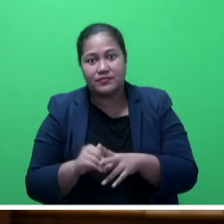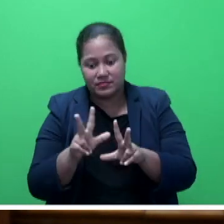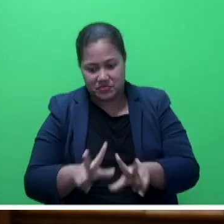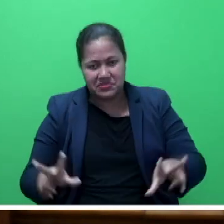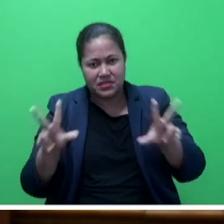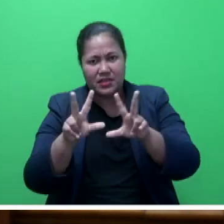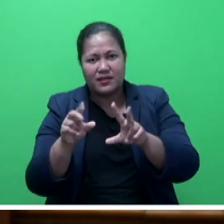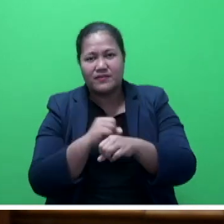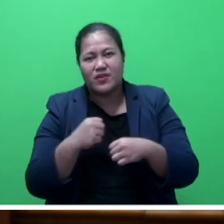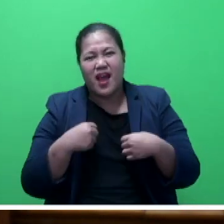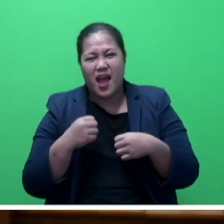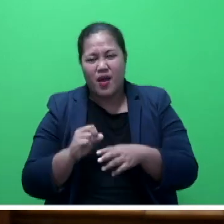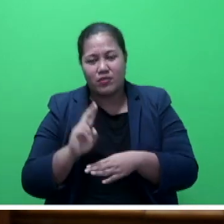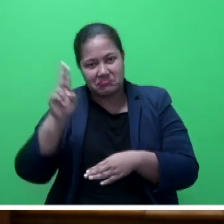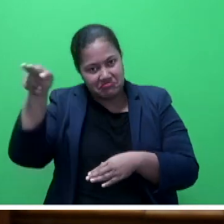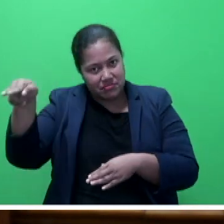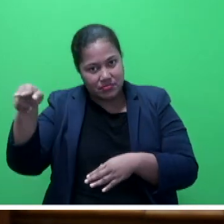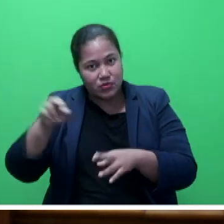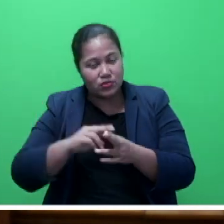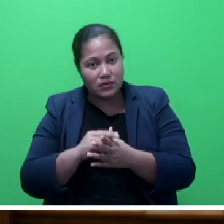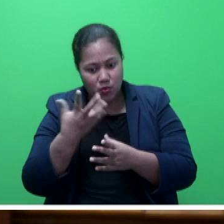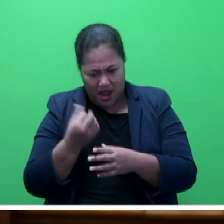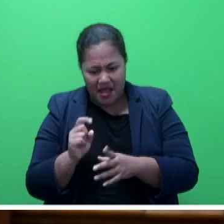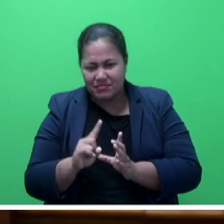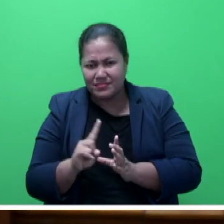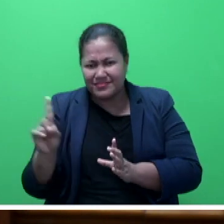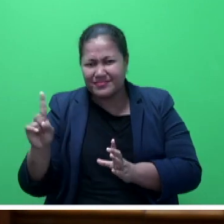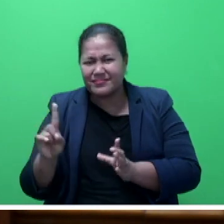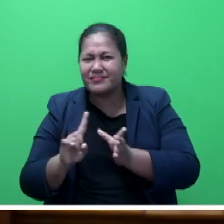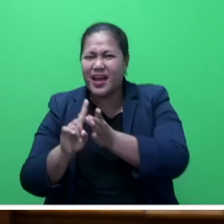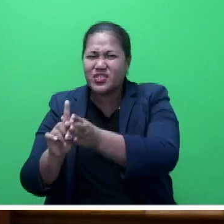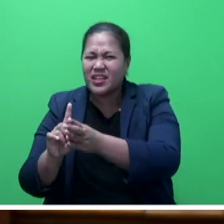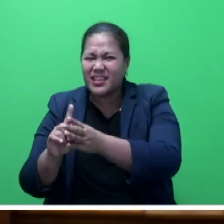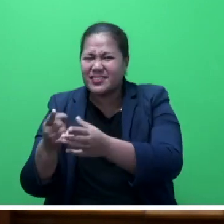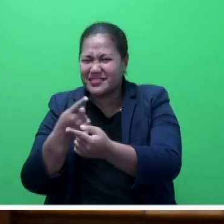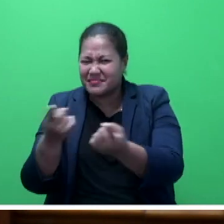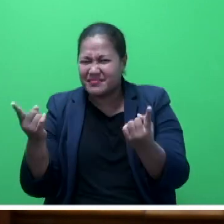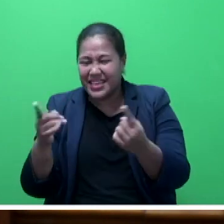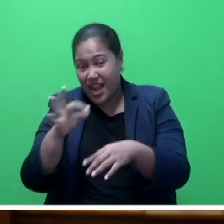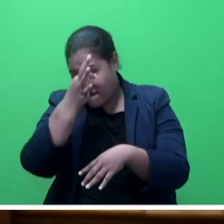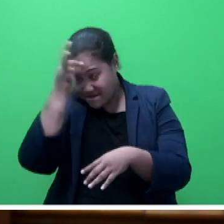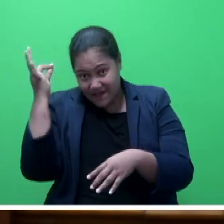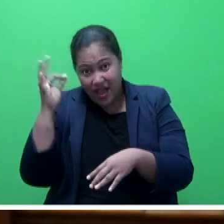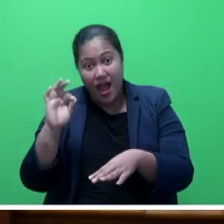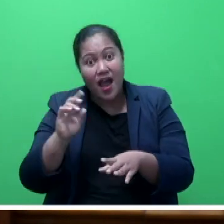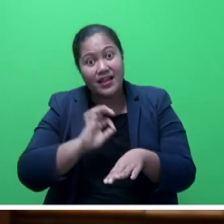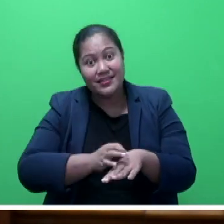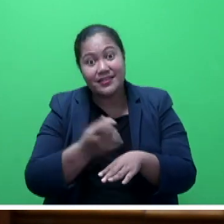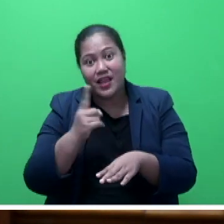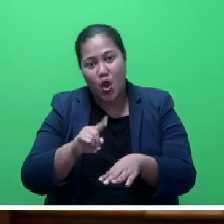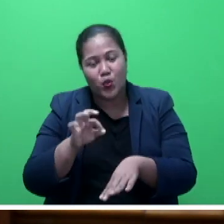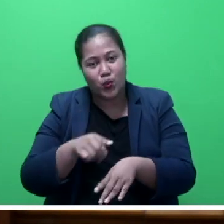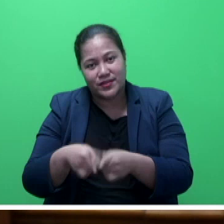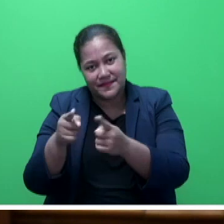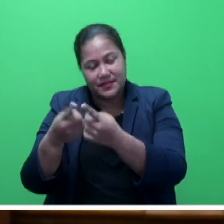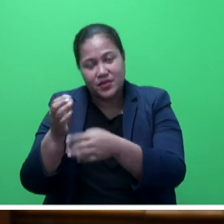settlements. I have toured the isolation wards. I have visited our fever clinics and the hospitals.